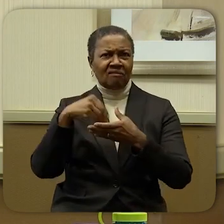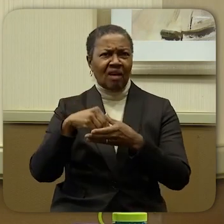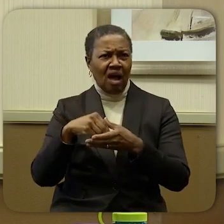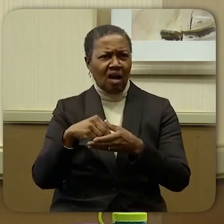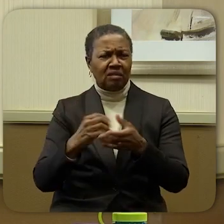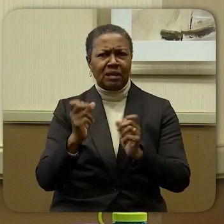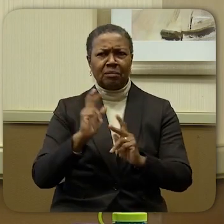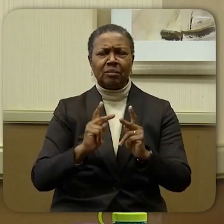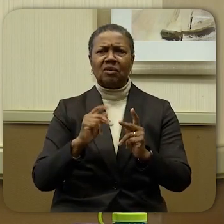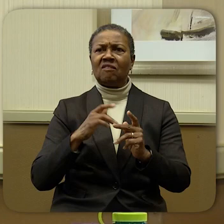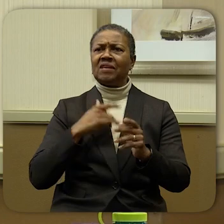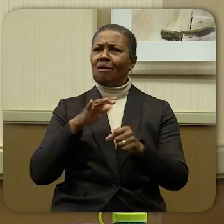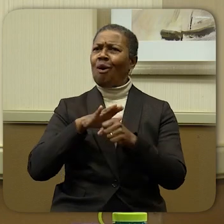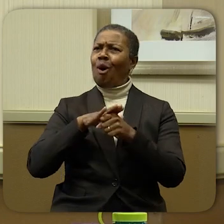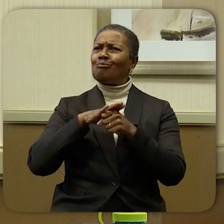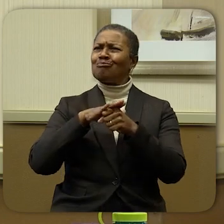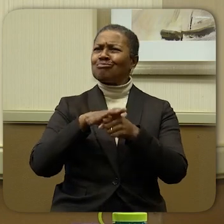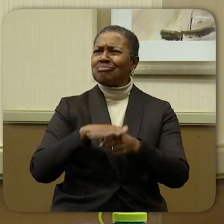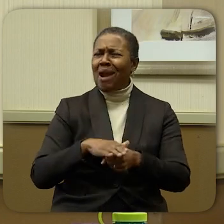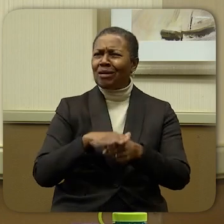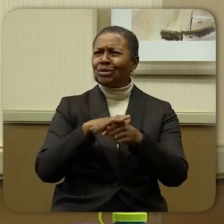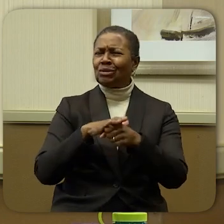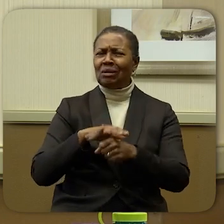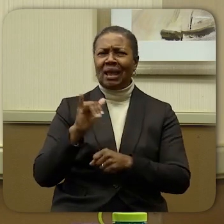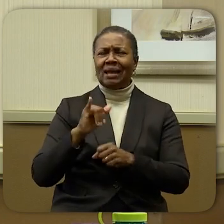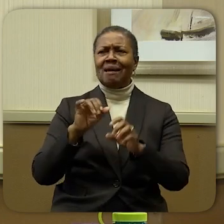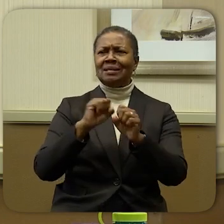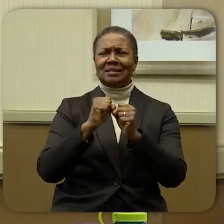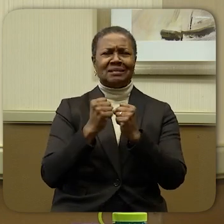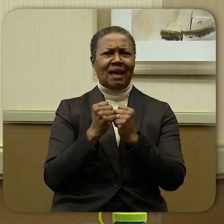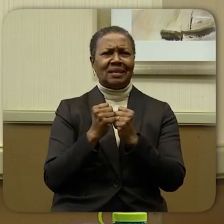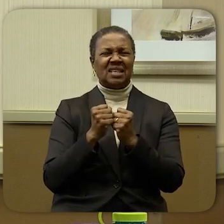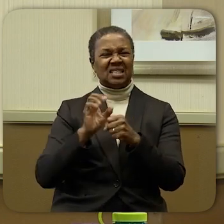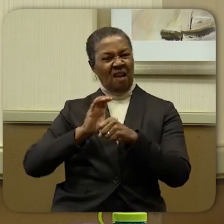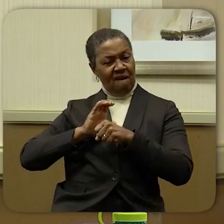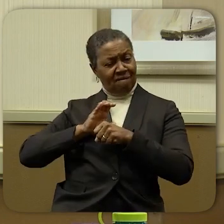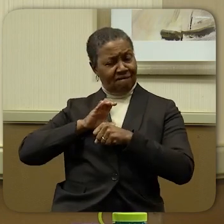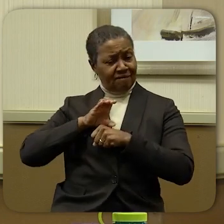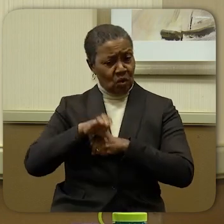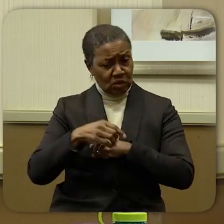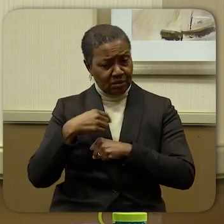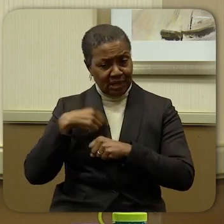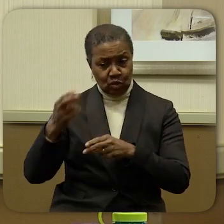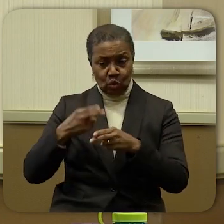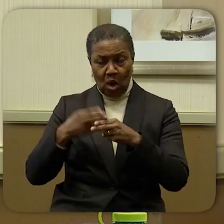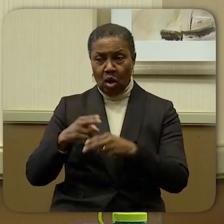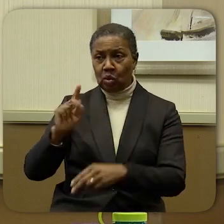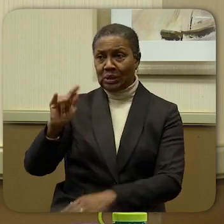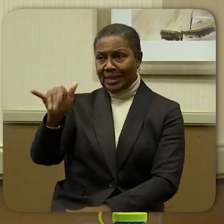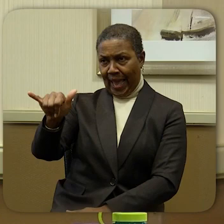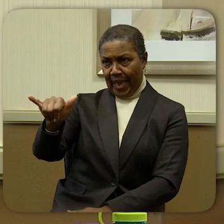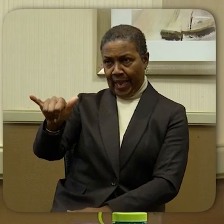feeling pressured, like society is forcing me to call you they.